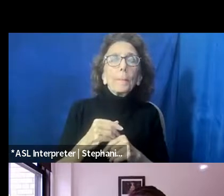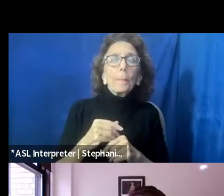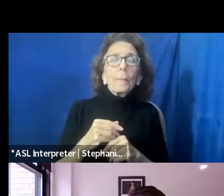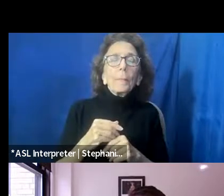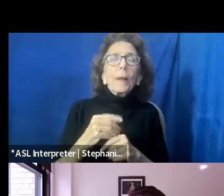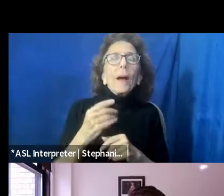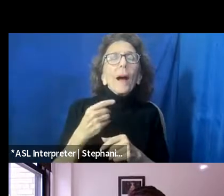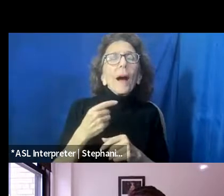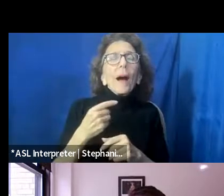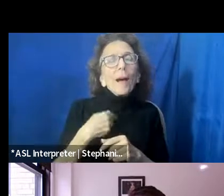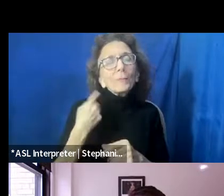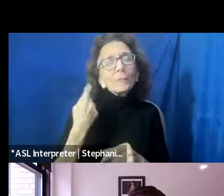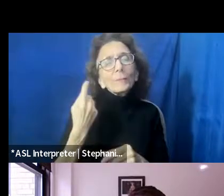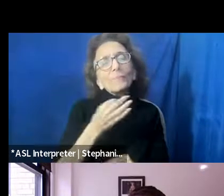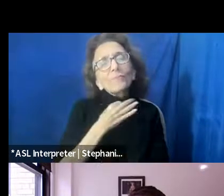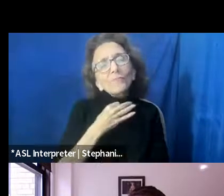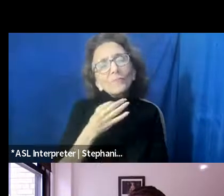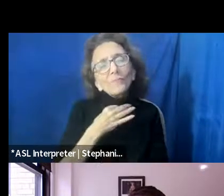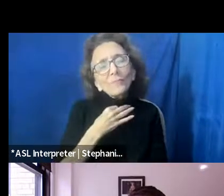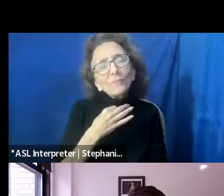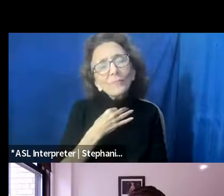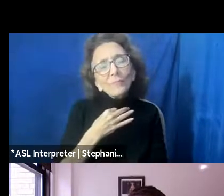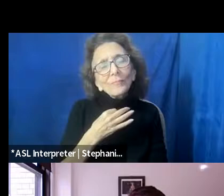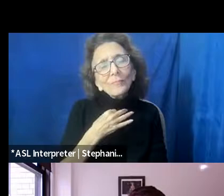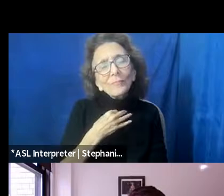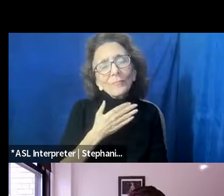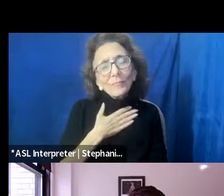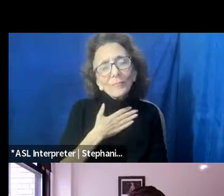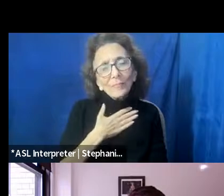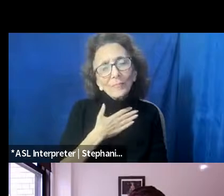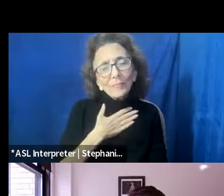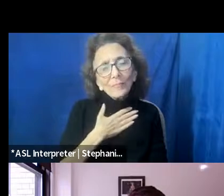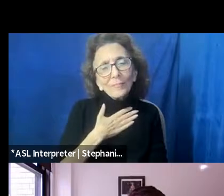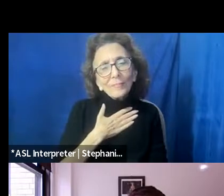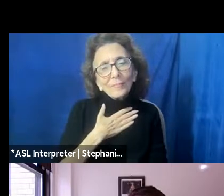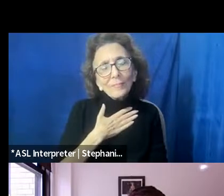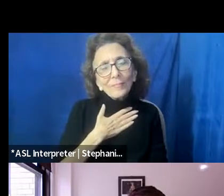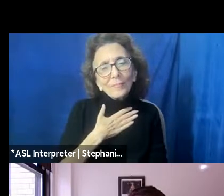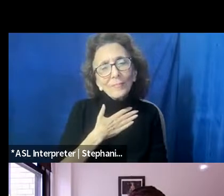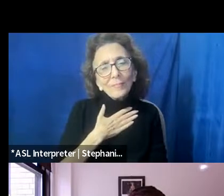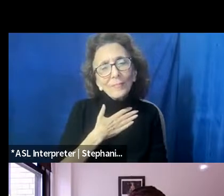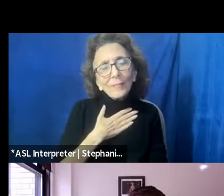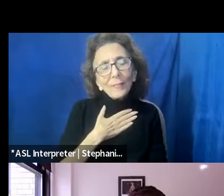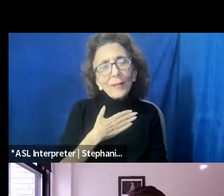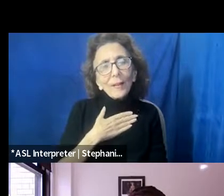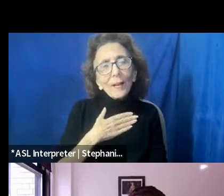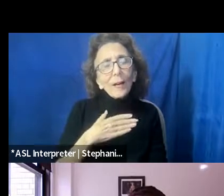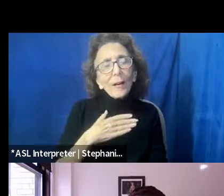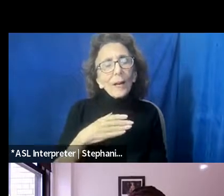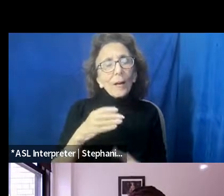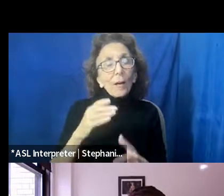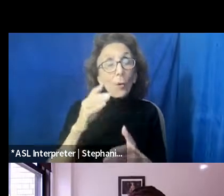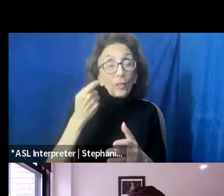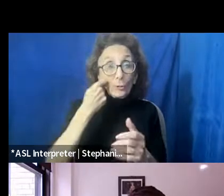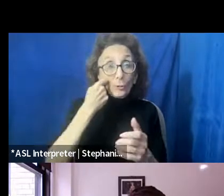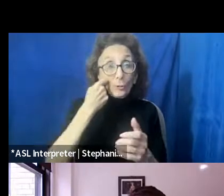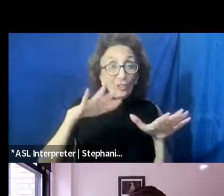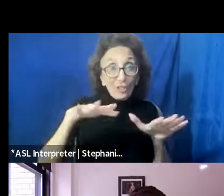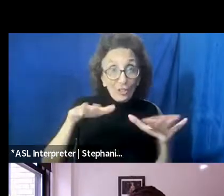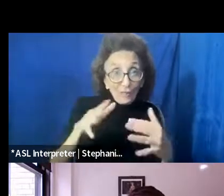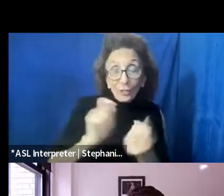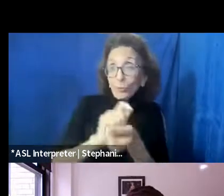were both intended and unintended successes that